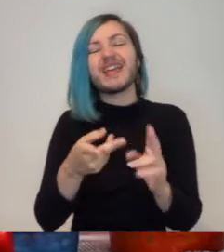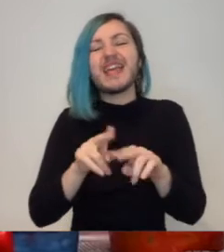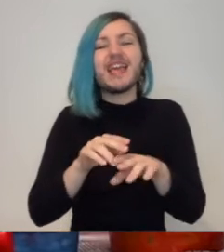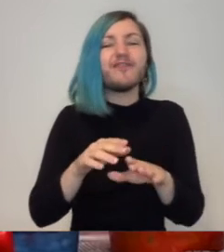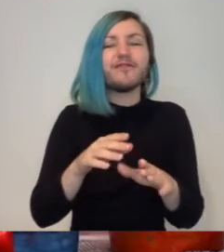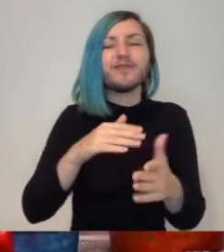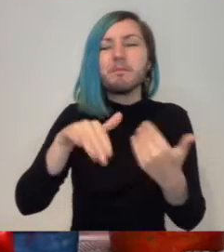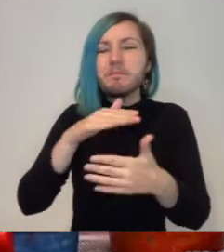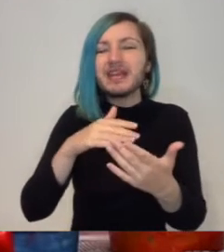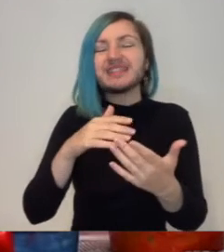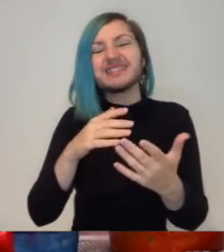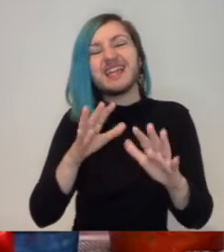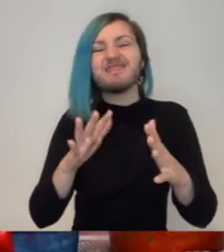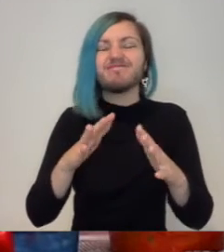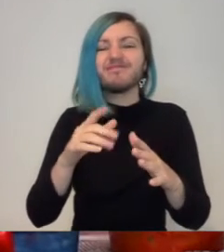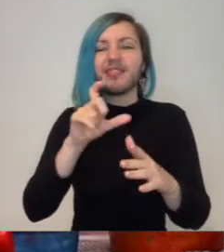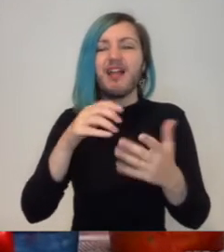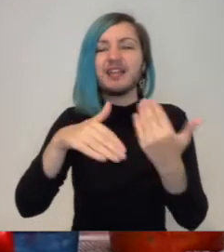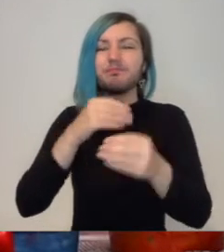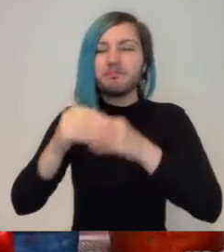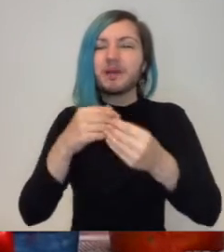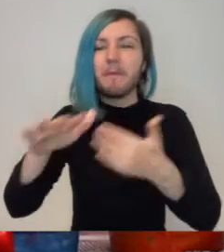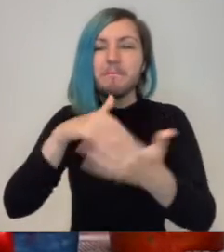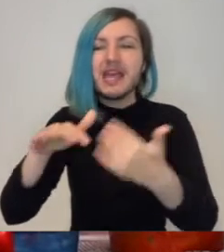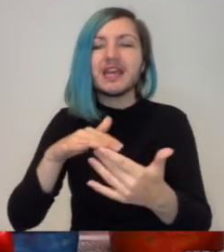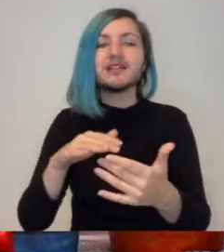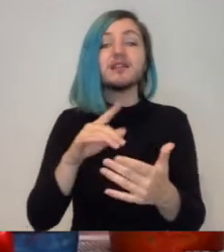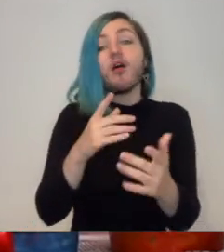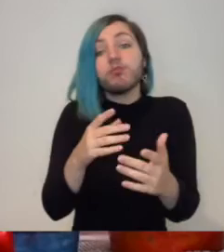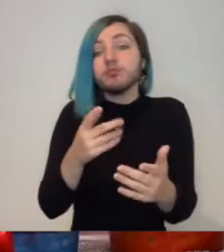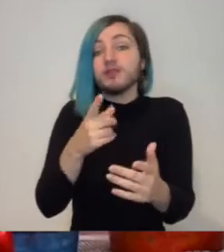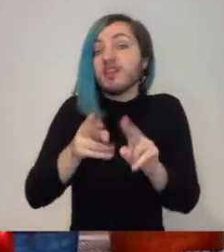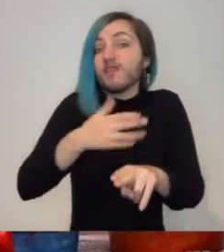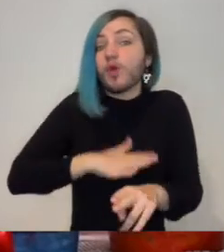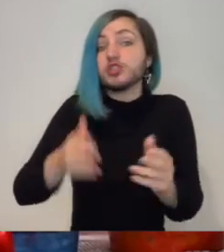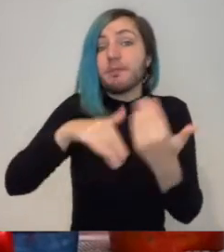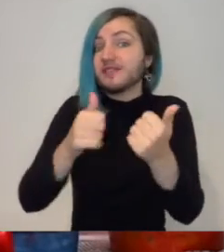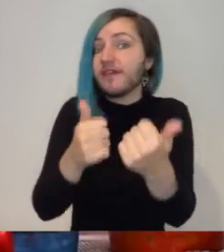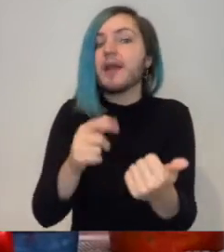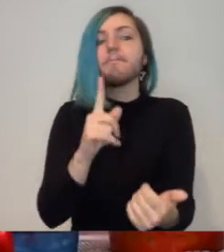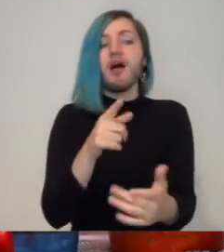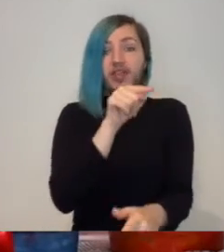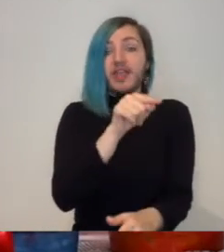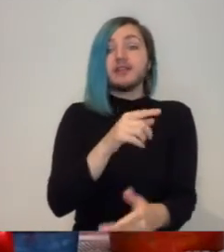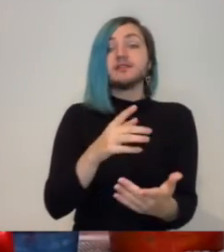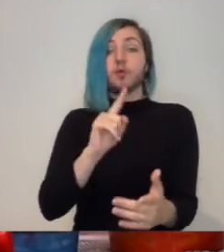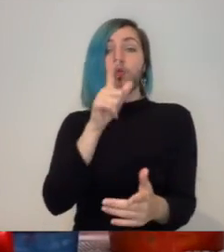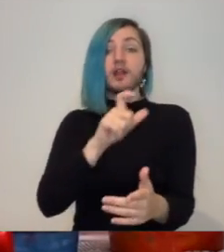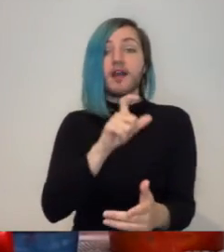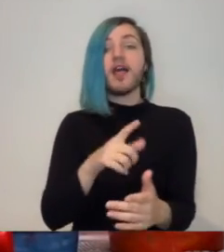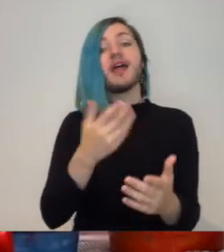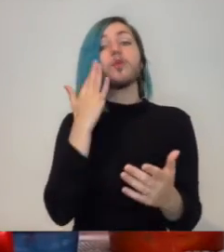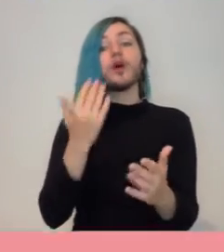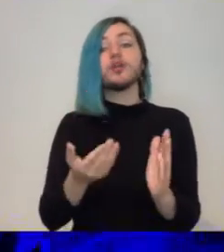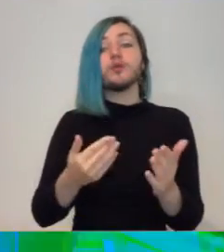want to mix your colors. But I suggest for this, sticking to one color, keeping it simple, and then as you layer up, then you can use a